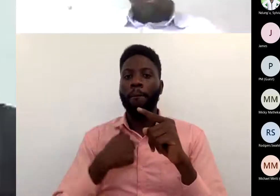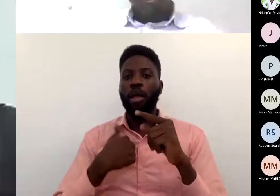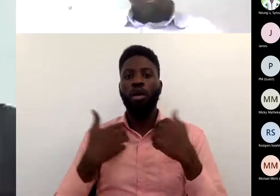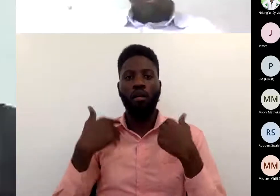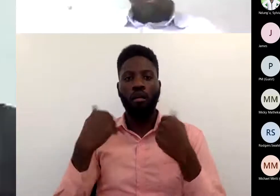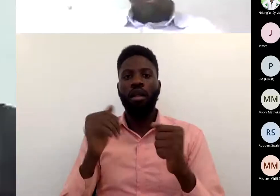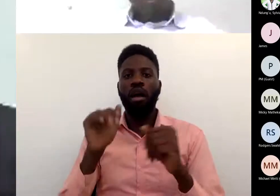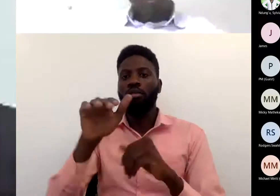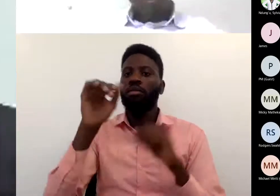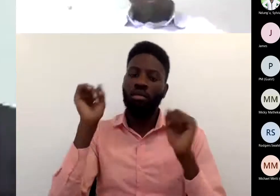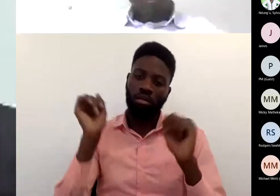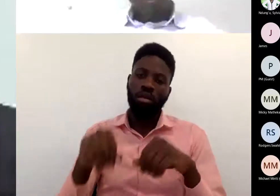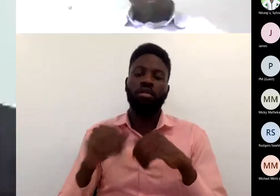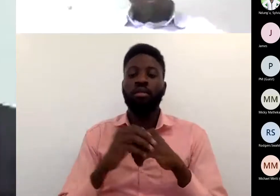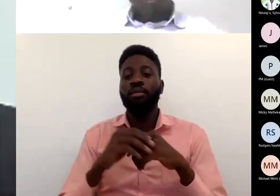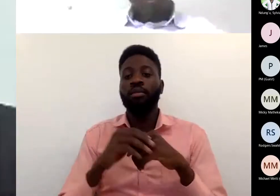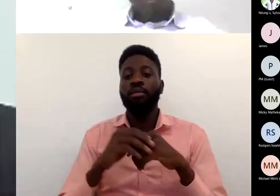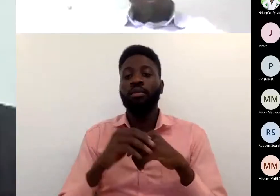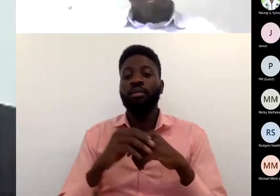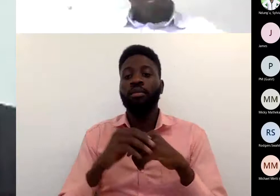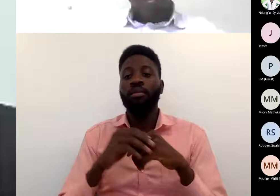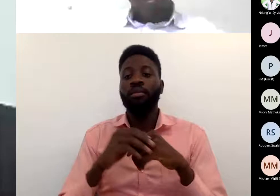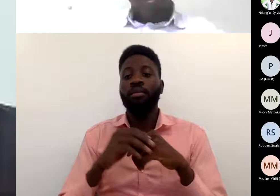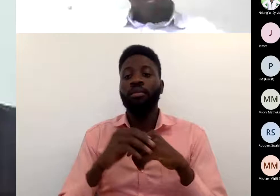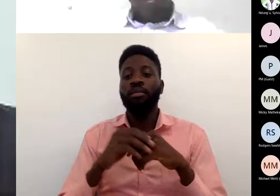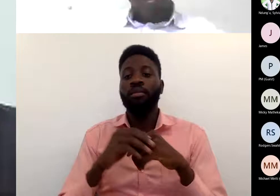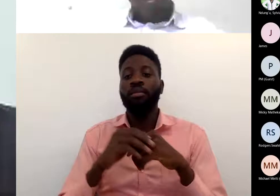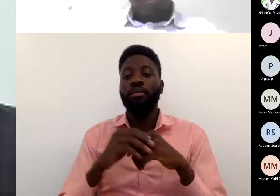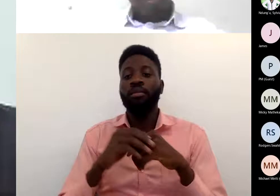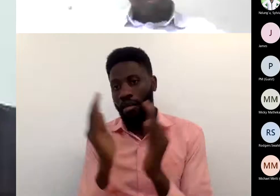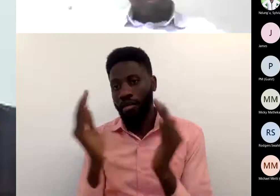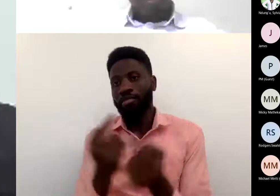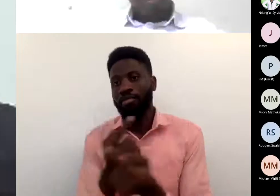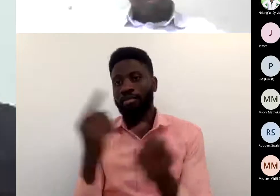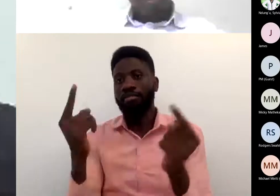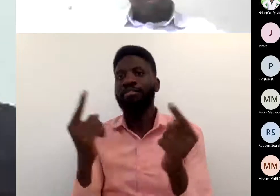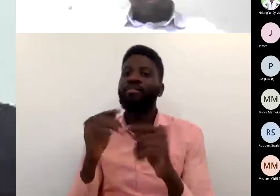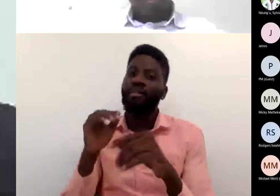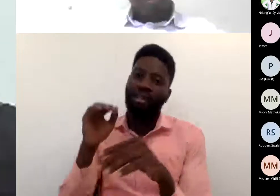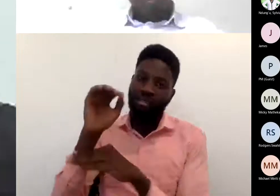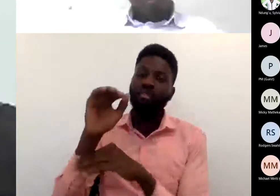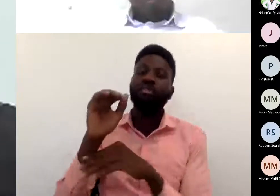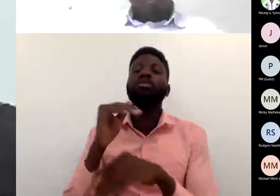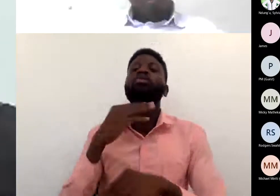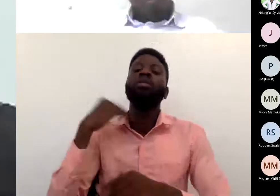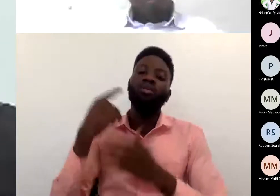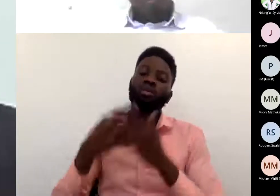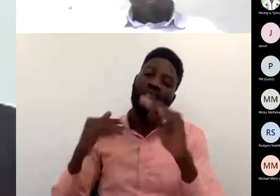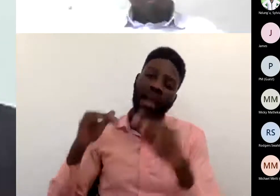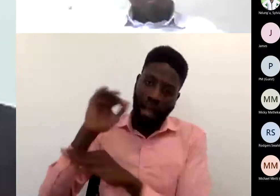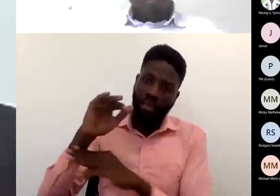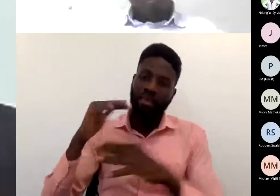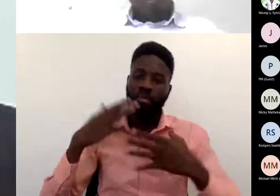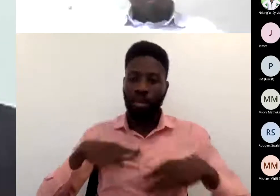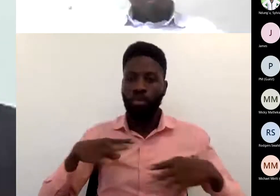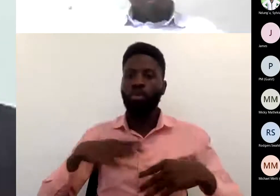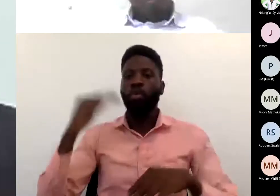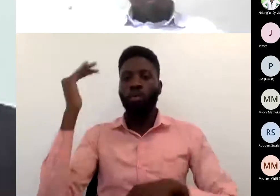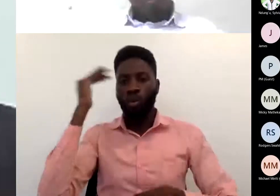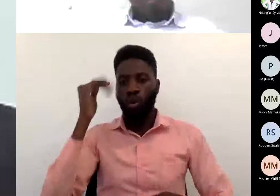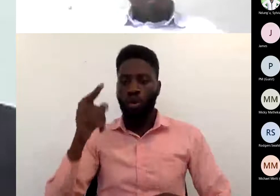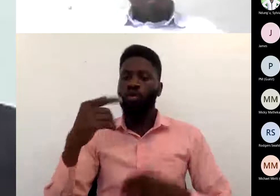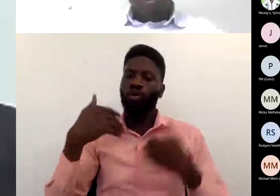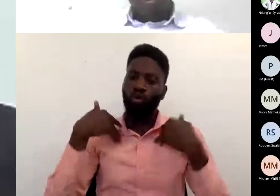And that's one of the things that I'd like you to encourage to do. Ask for what you want and let people know, be bold about it,